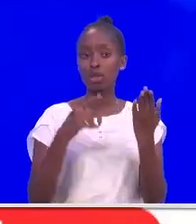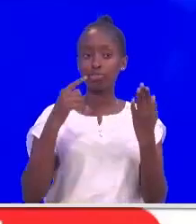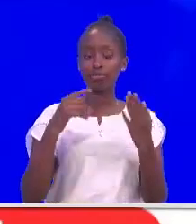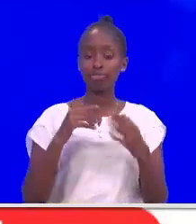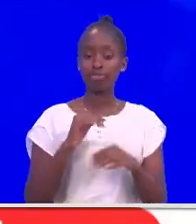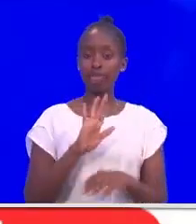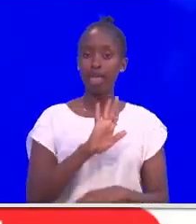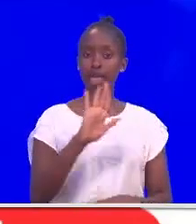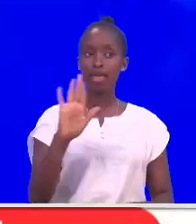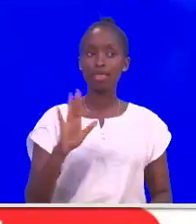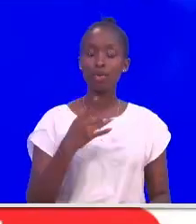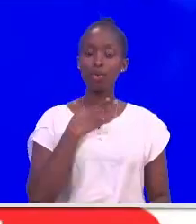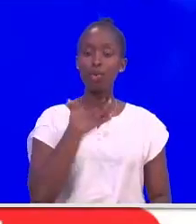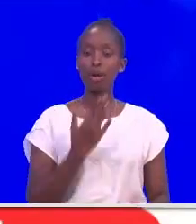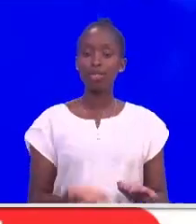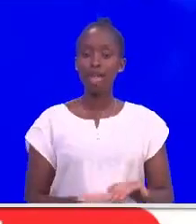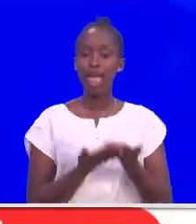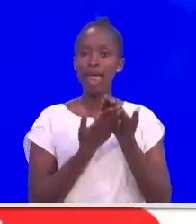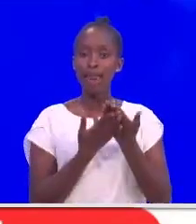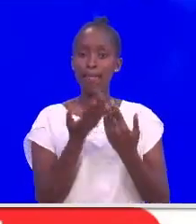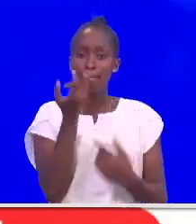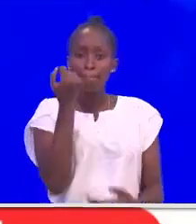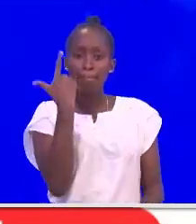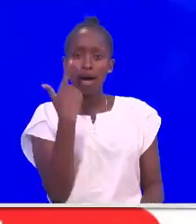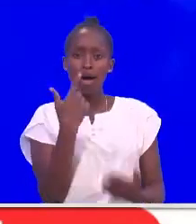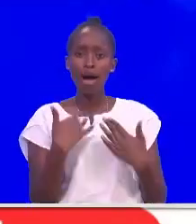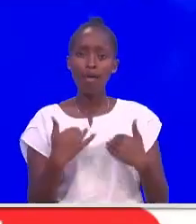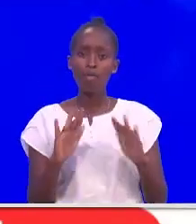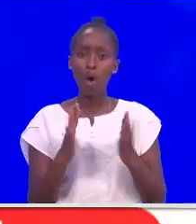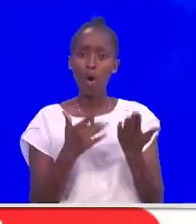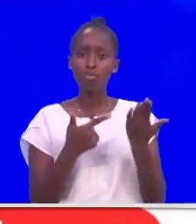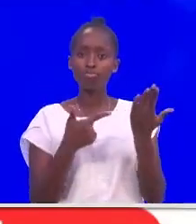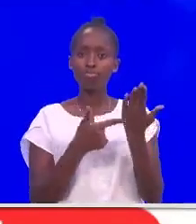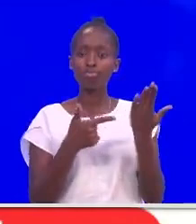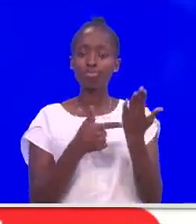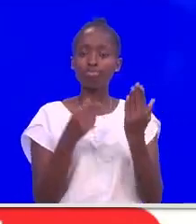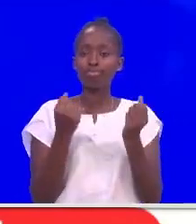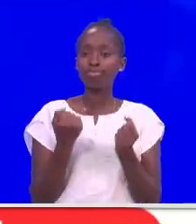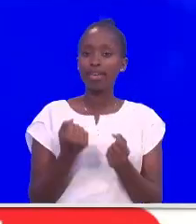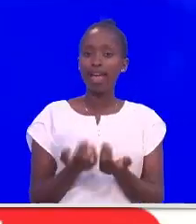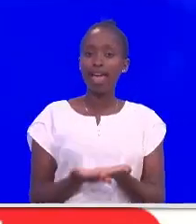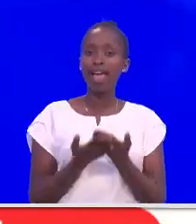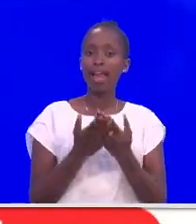them to understand where the digital technology can be able to assist